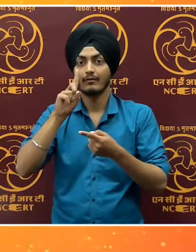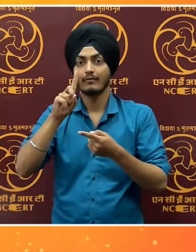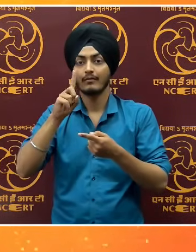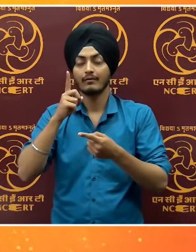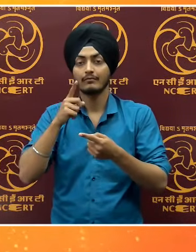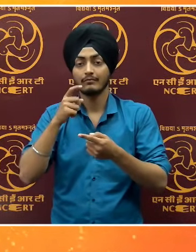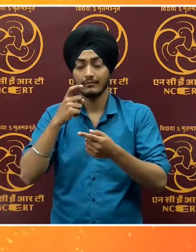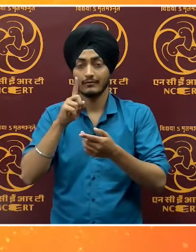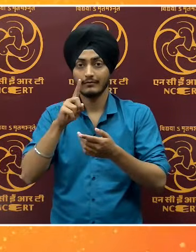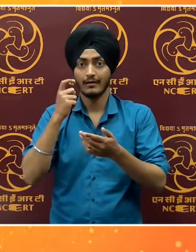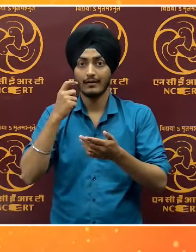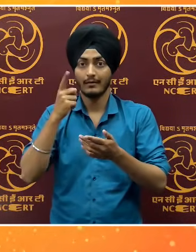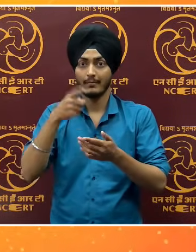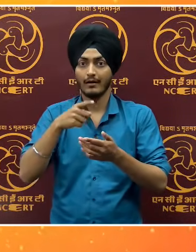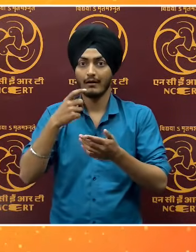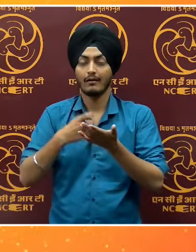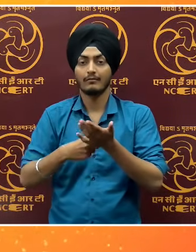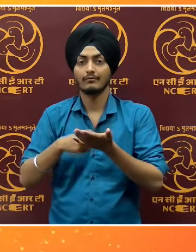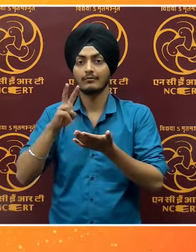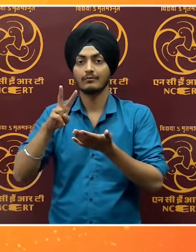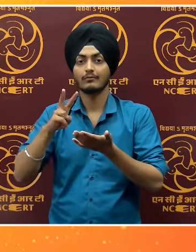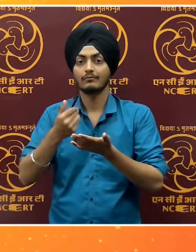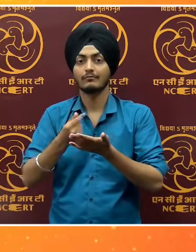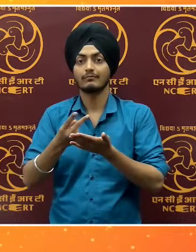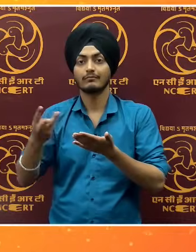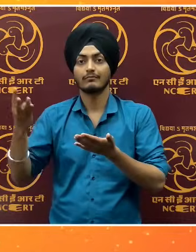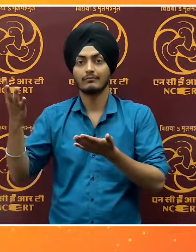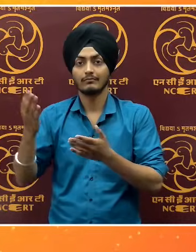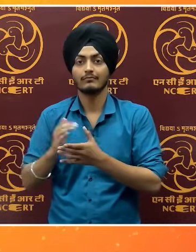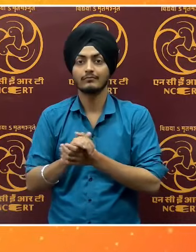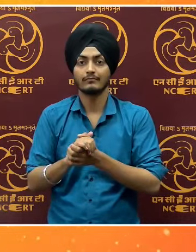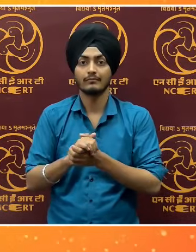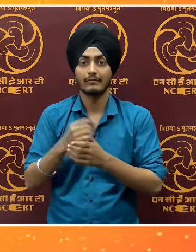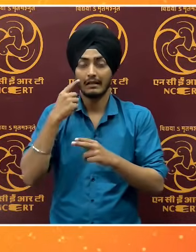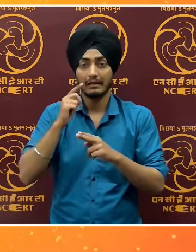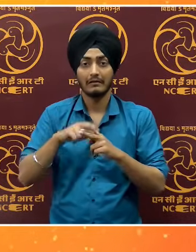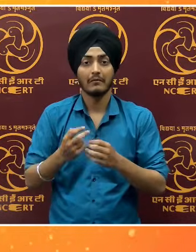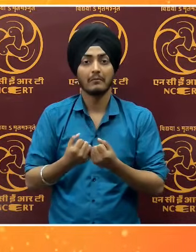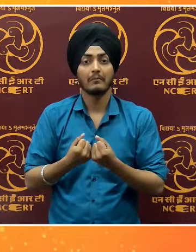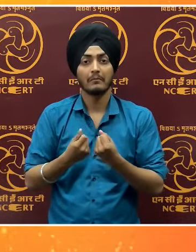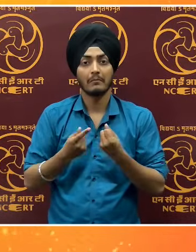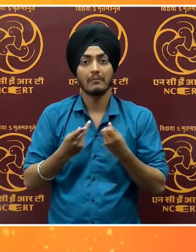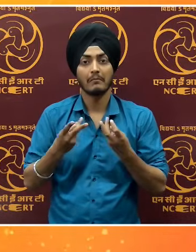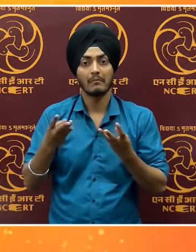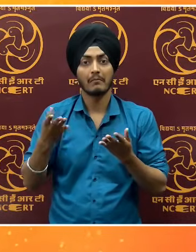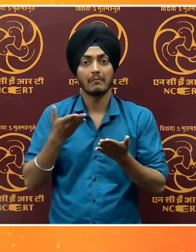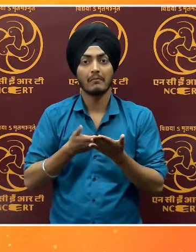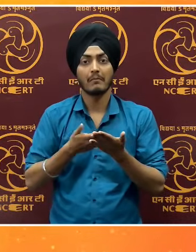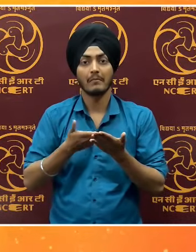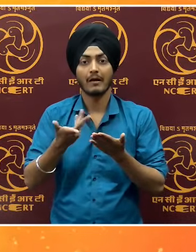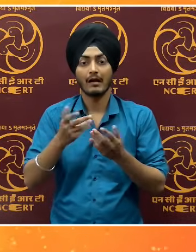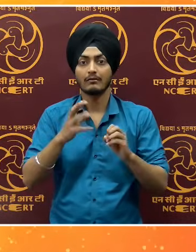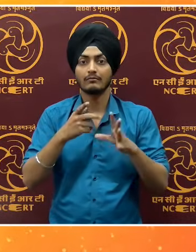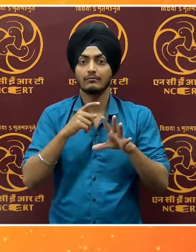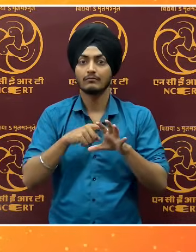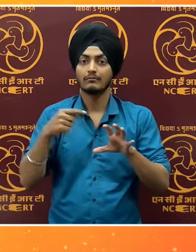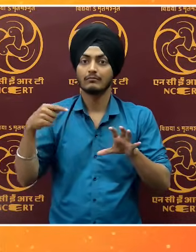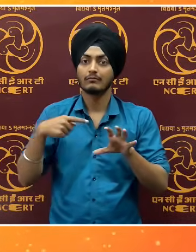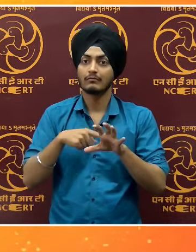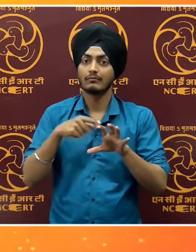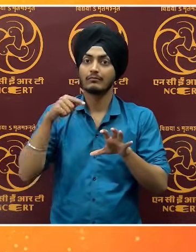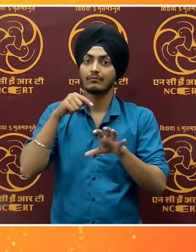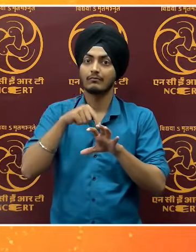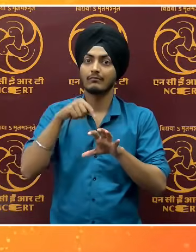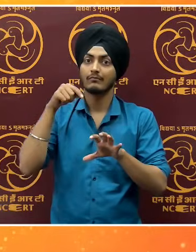1 by R2 plus 1 by R3, etc. So if too many appliances are connected in parallel and connected to a